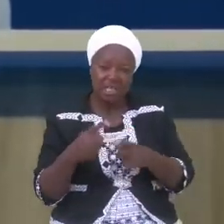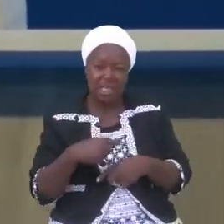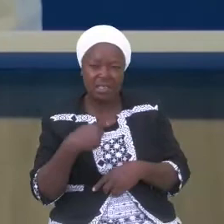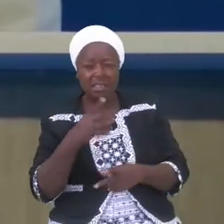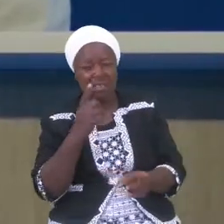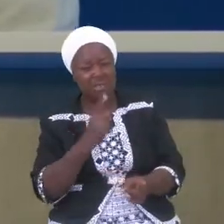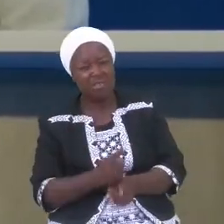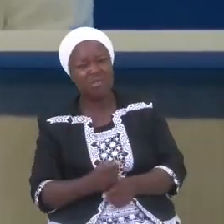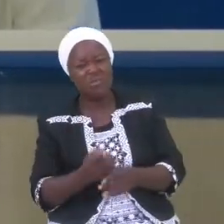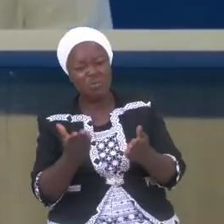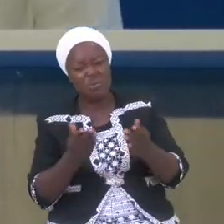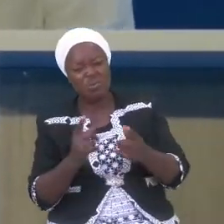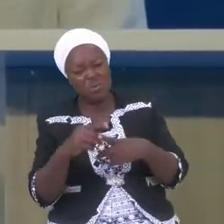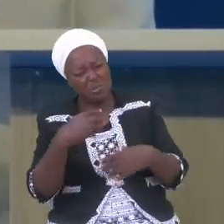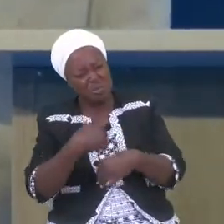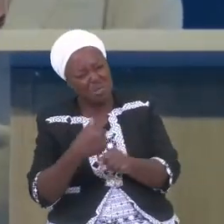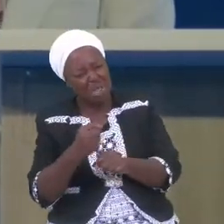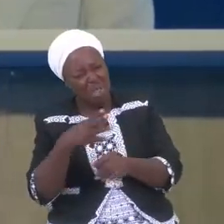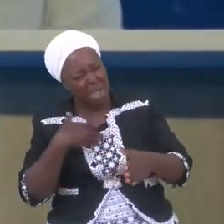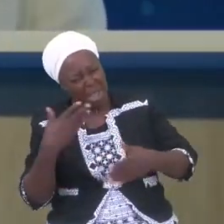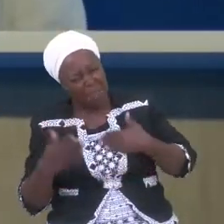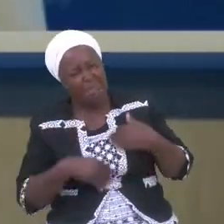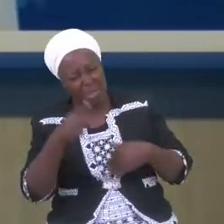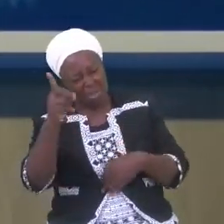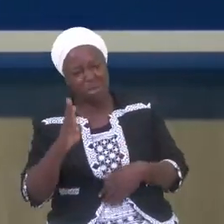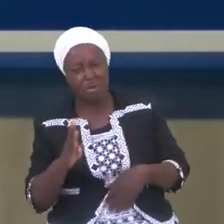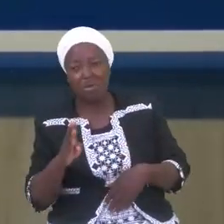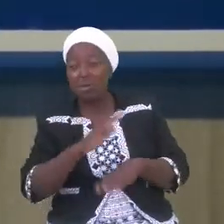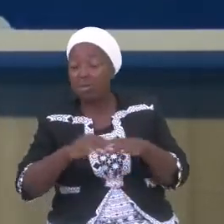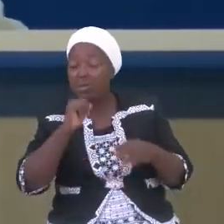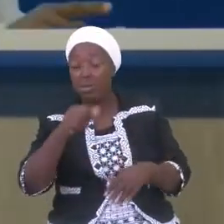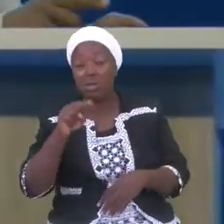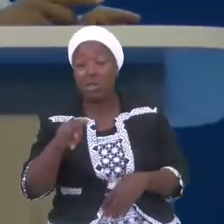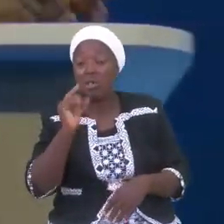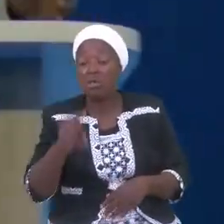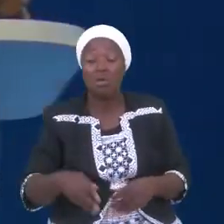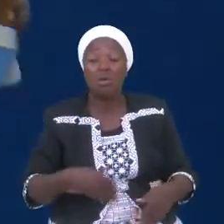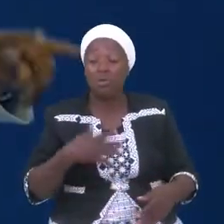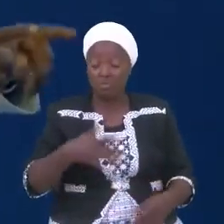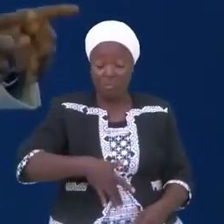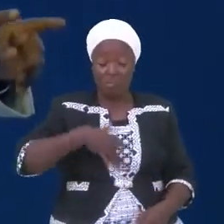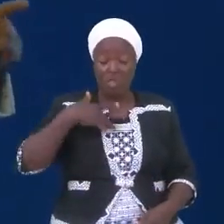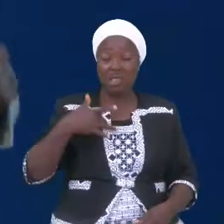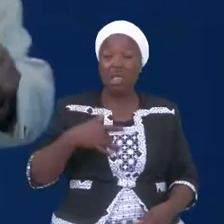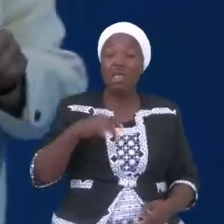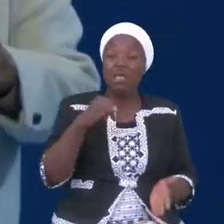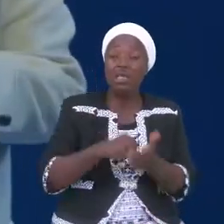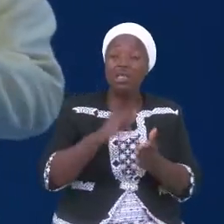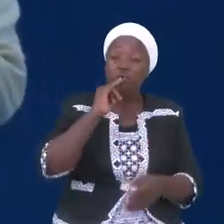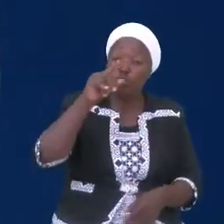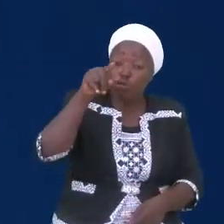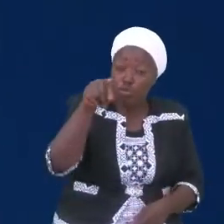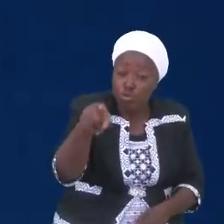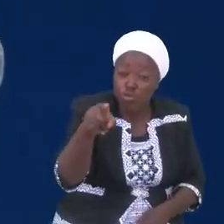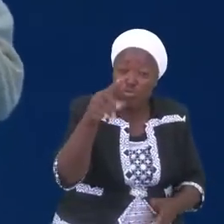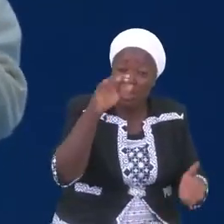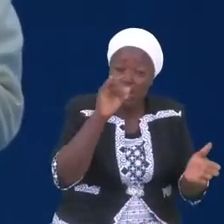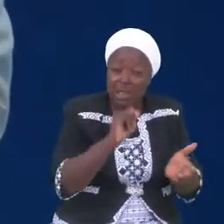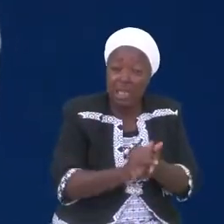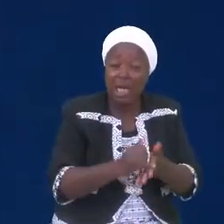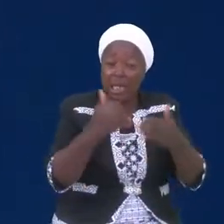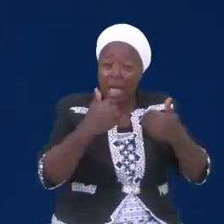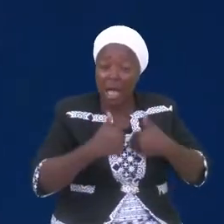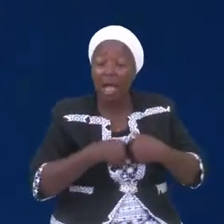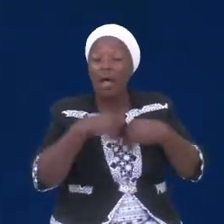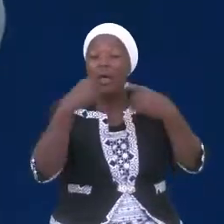because I want to have pity on you, God doesn't need your pity. It is you that have